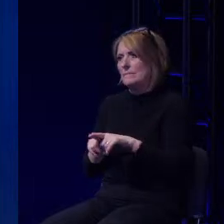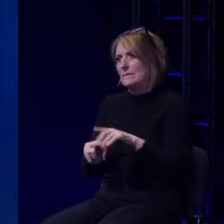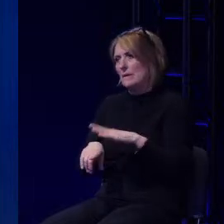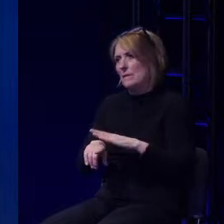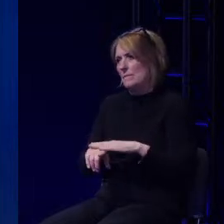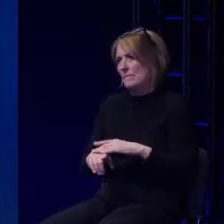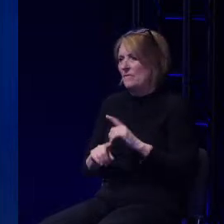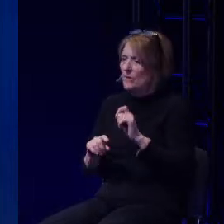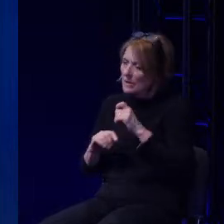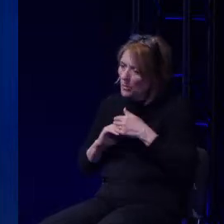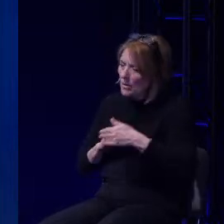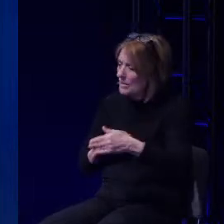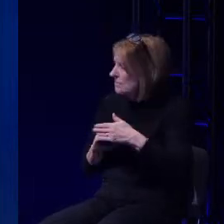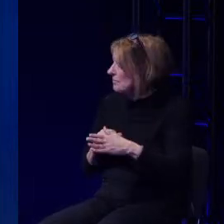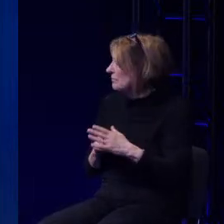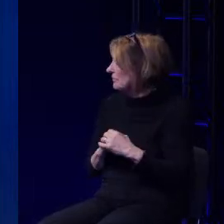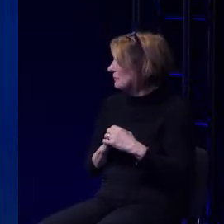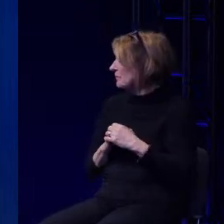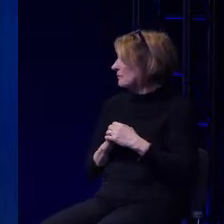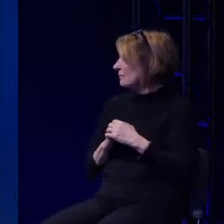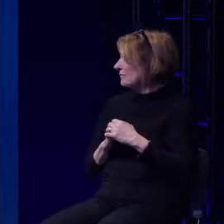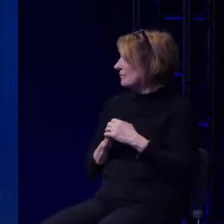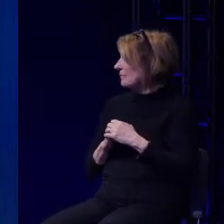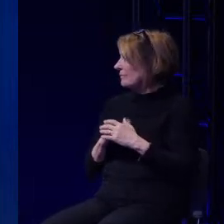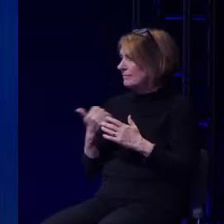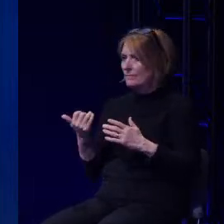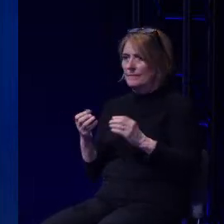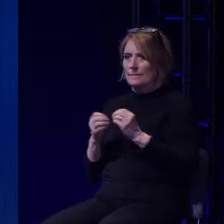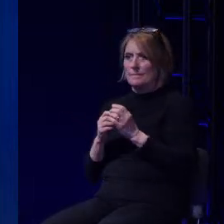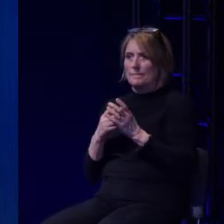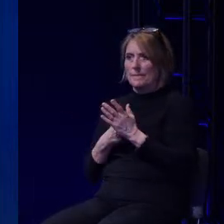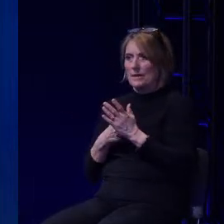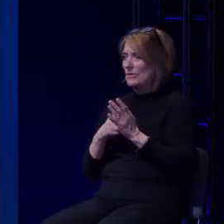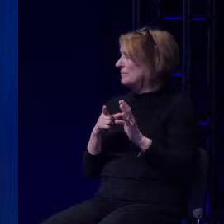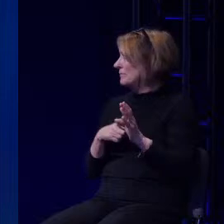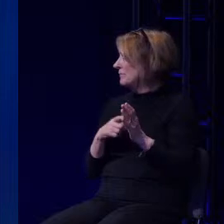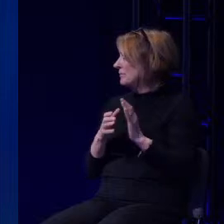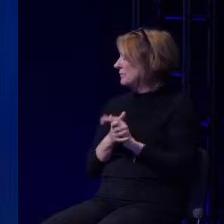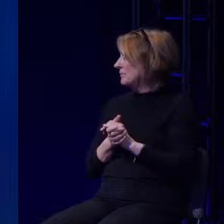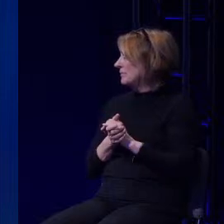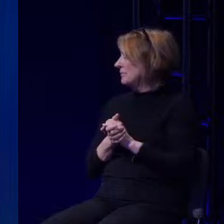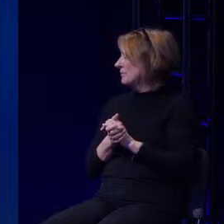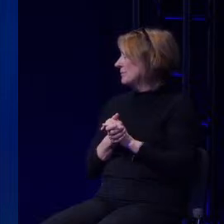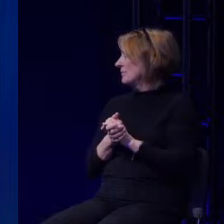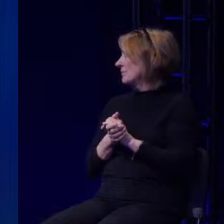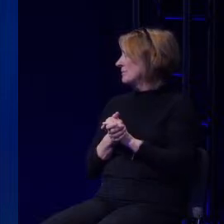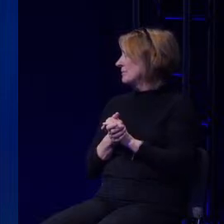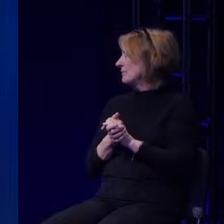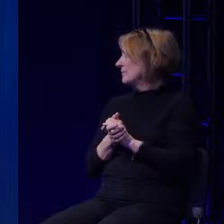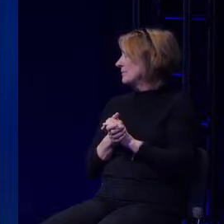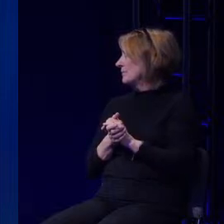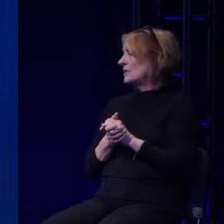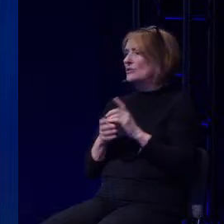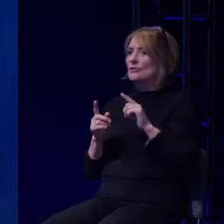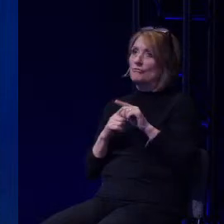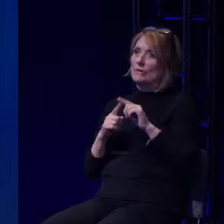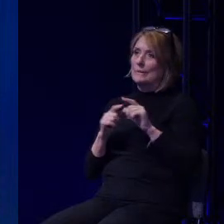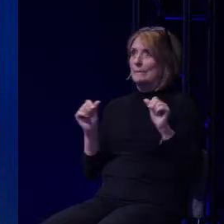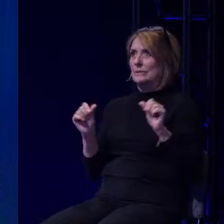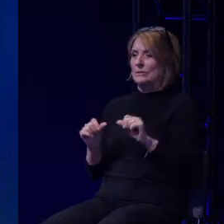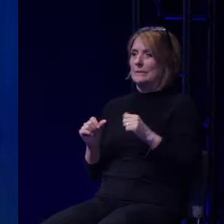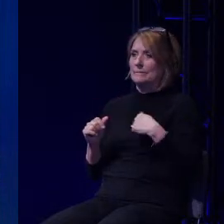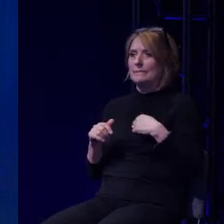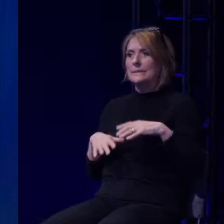Right. Okay, thank you. Yeah. Barry, can you... I hope to keep it short as well. So